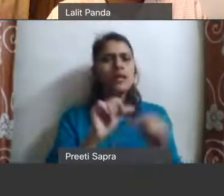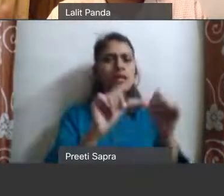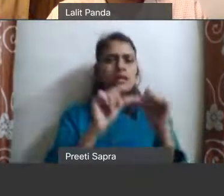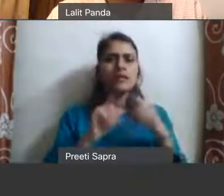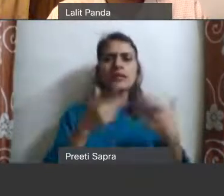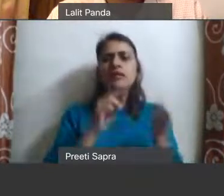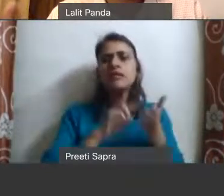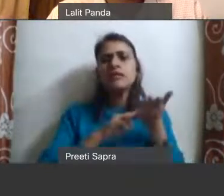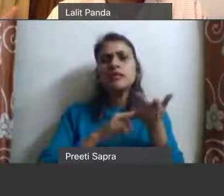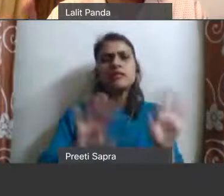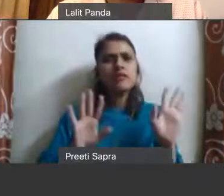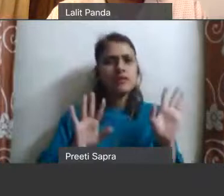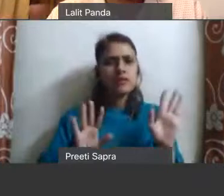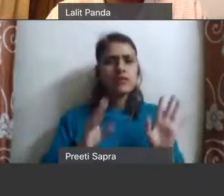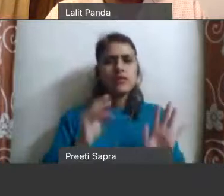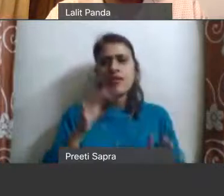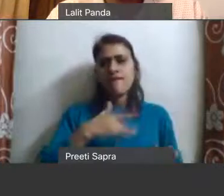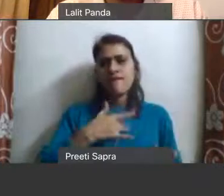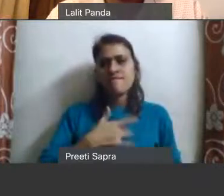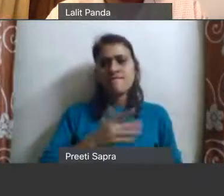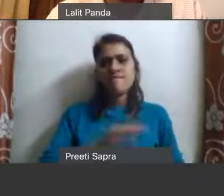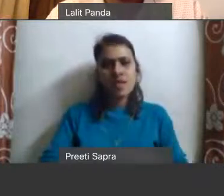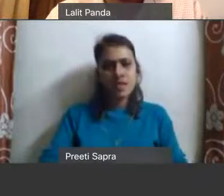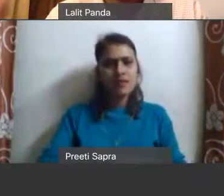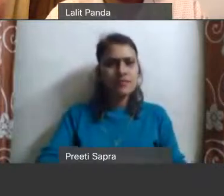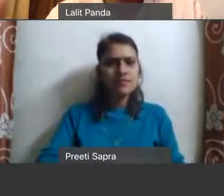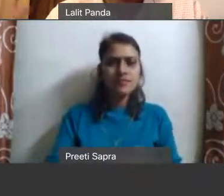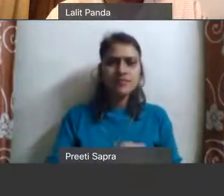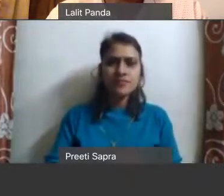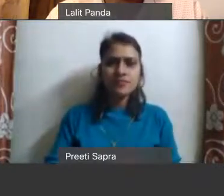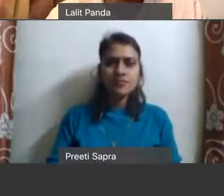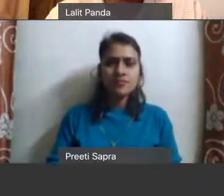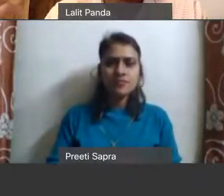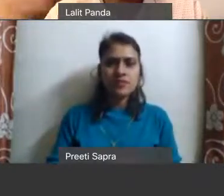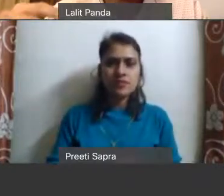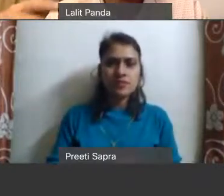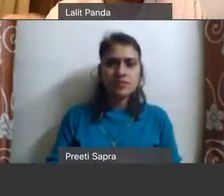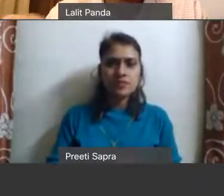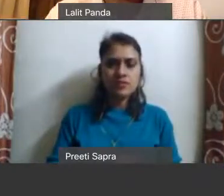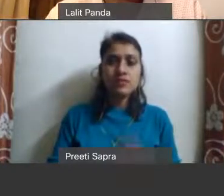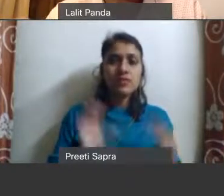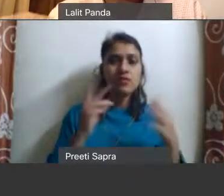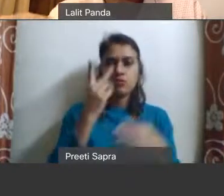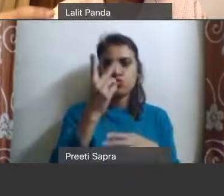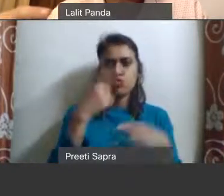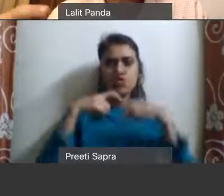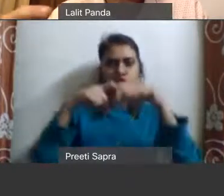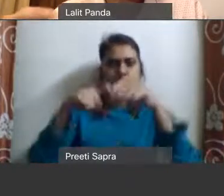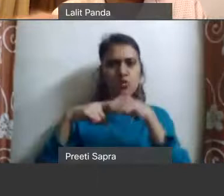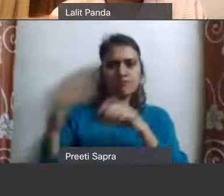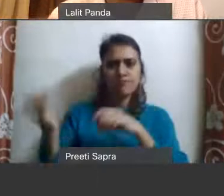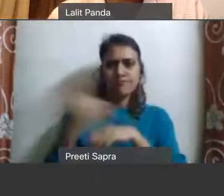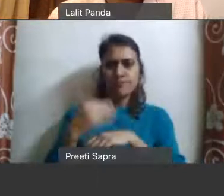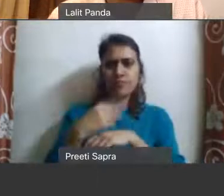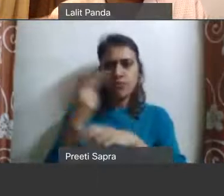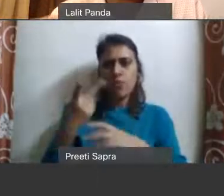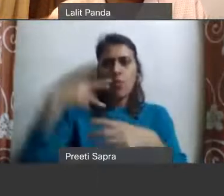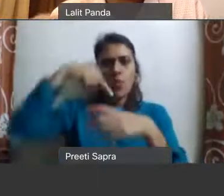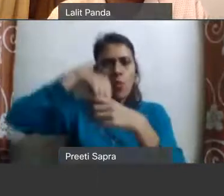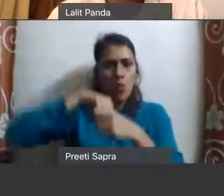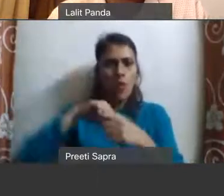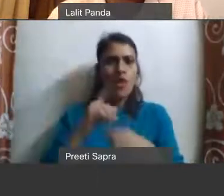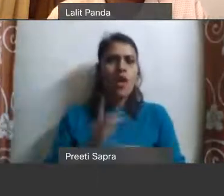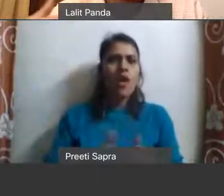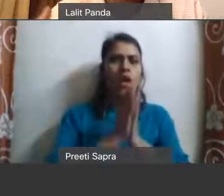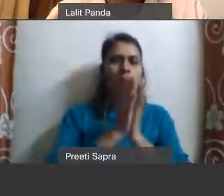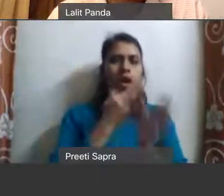this general feeling, this has come up again. I'll combine two questions that have come up somewhat.